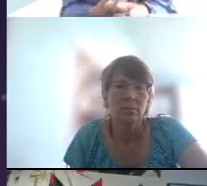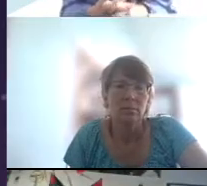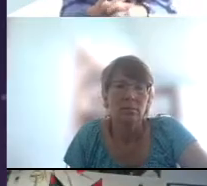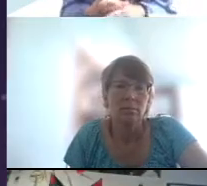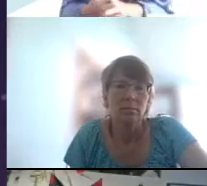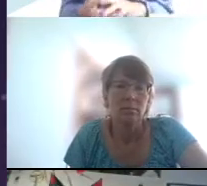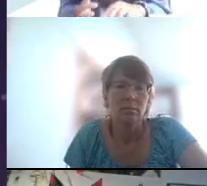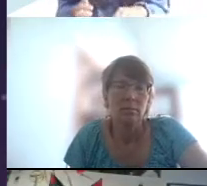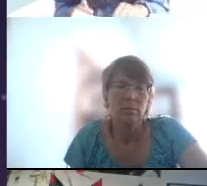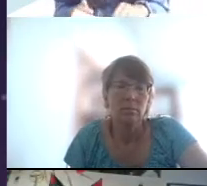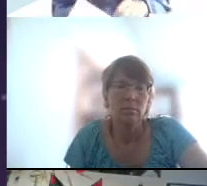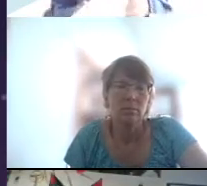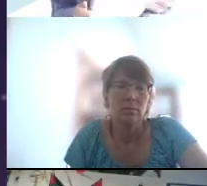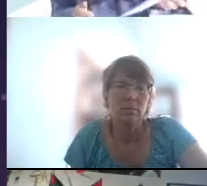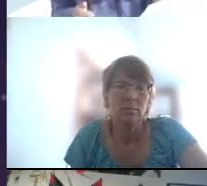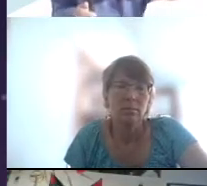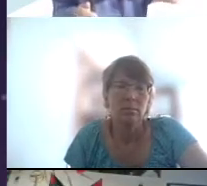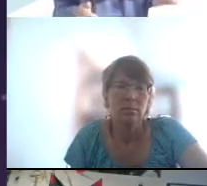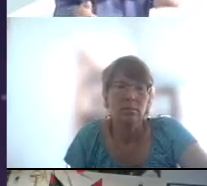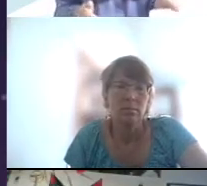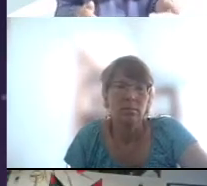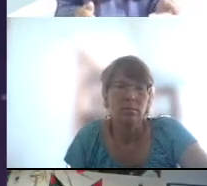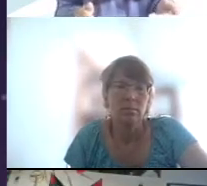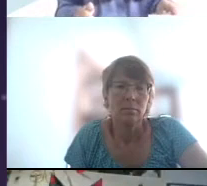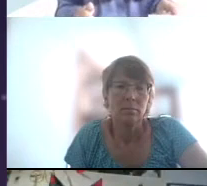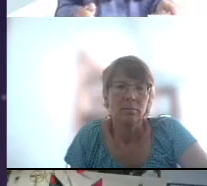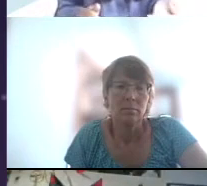and whose voices are the loudest.